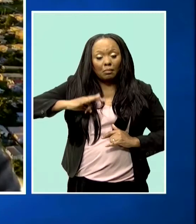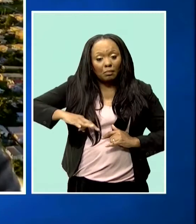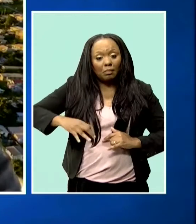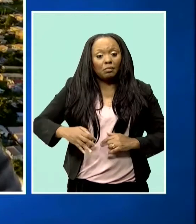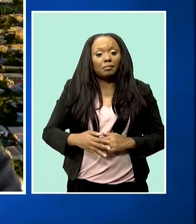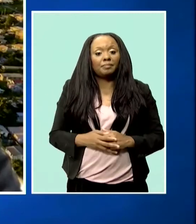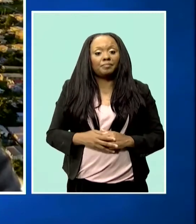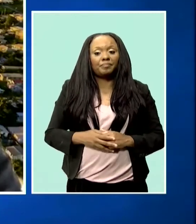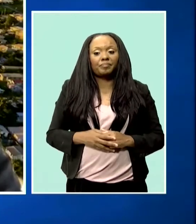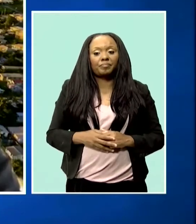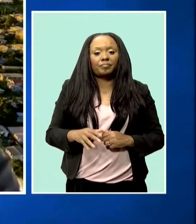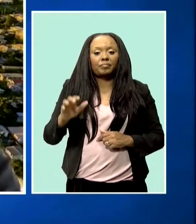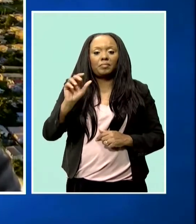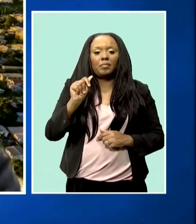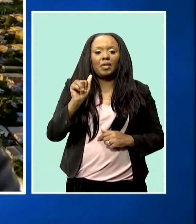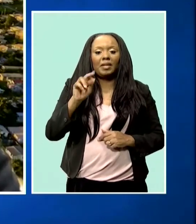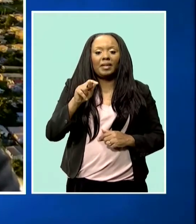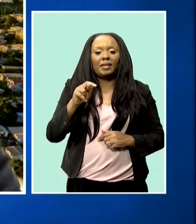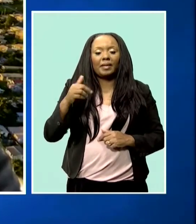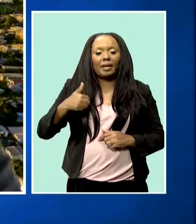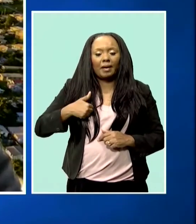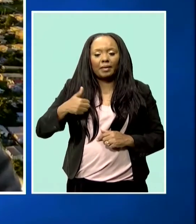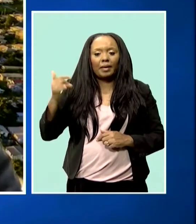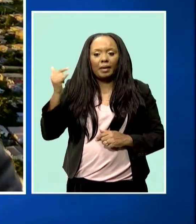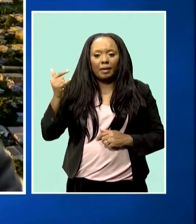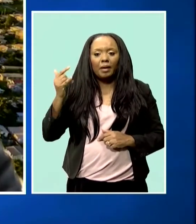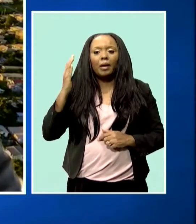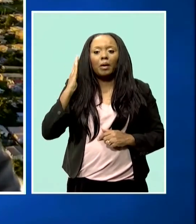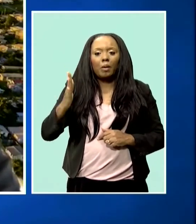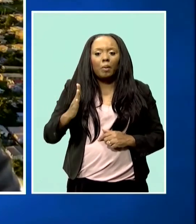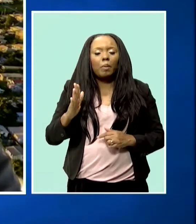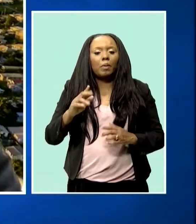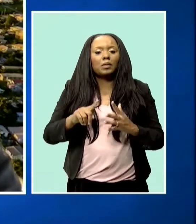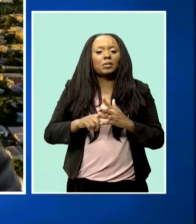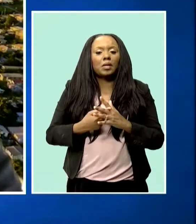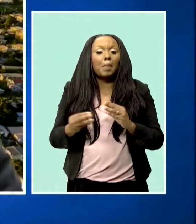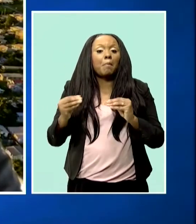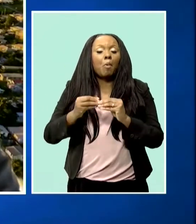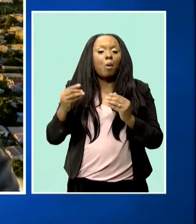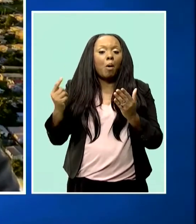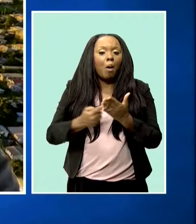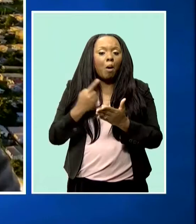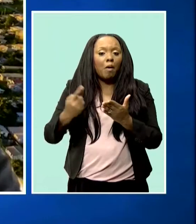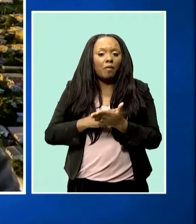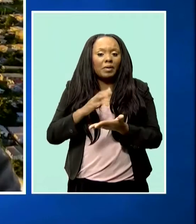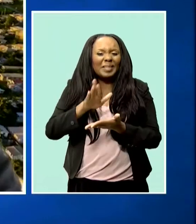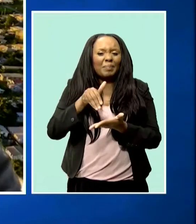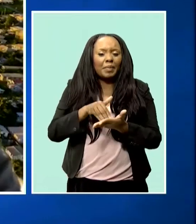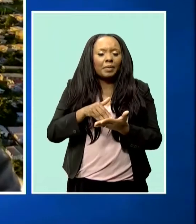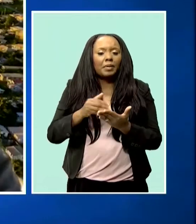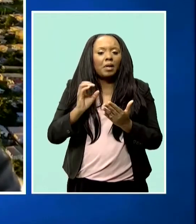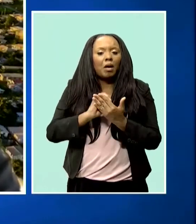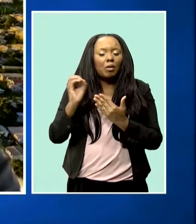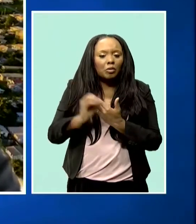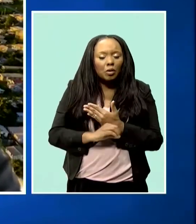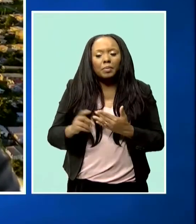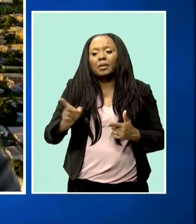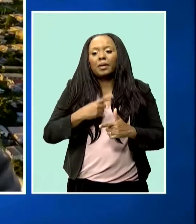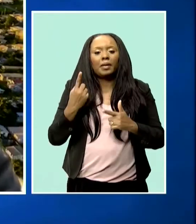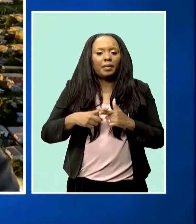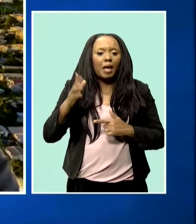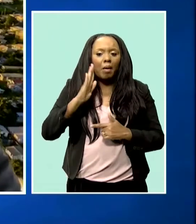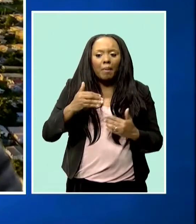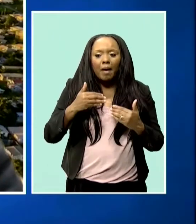service from about mid-October. The Montreal service for Air Canada, 3 weekly flights, Tuesdays, Thursdays, and Saturdays,